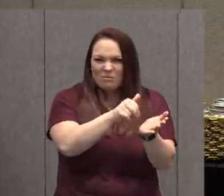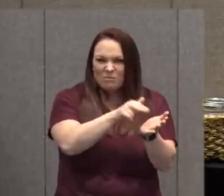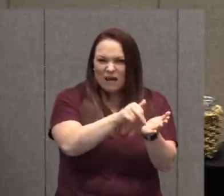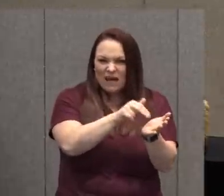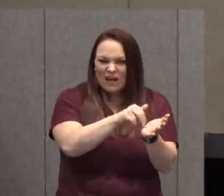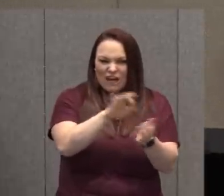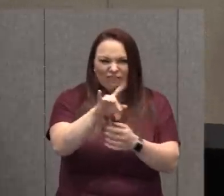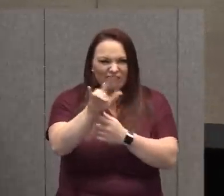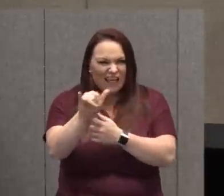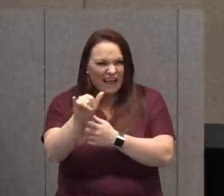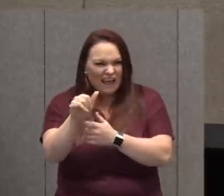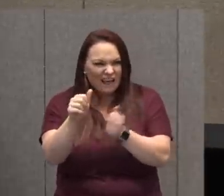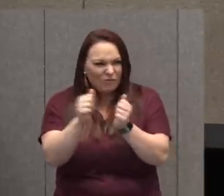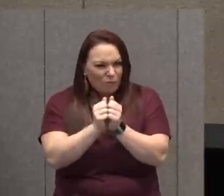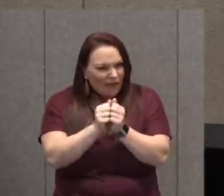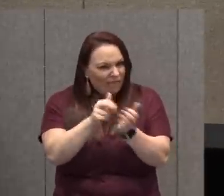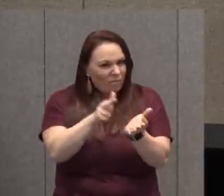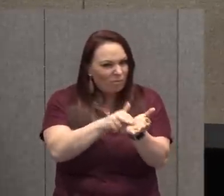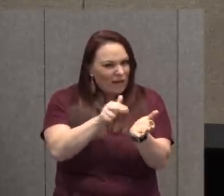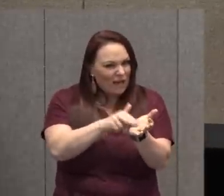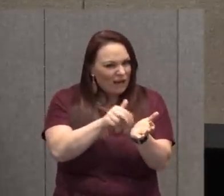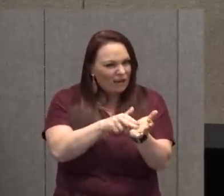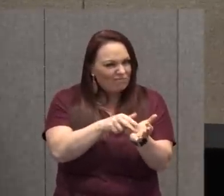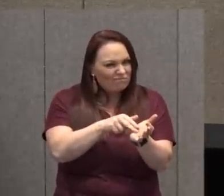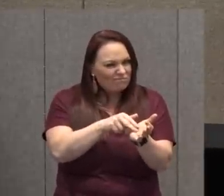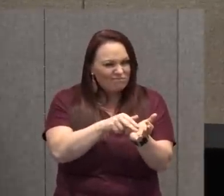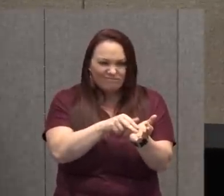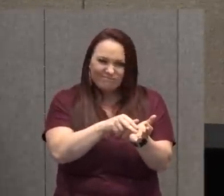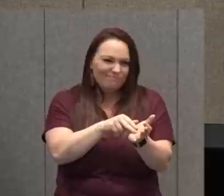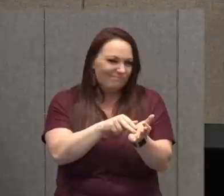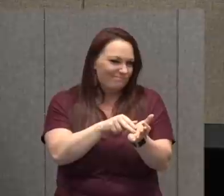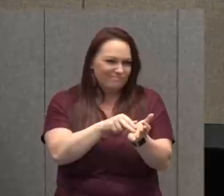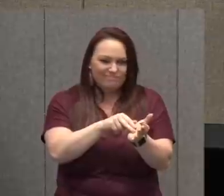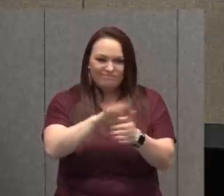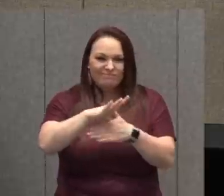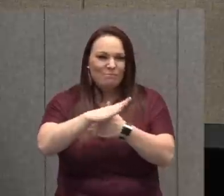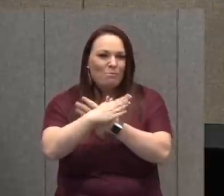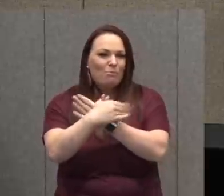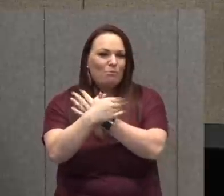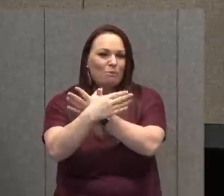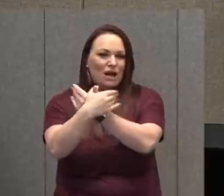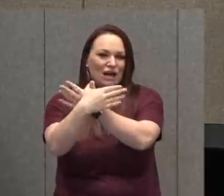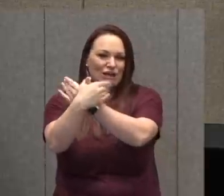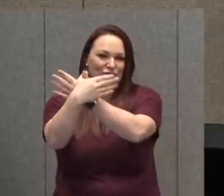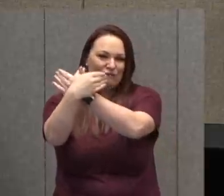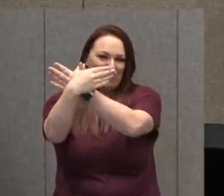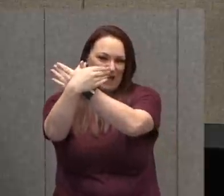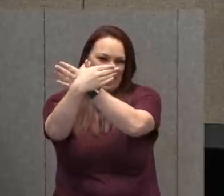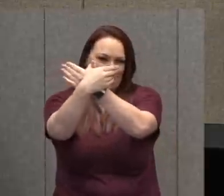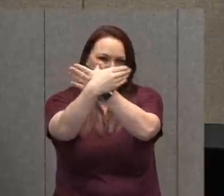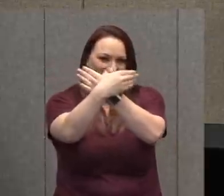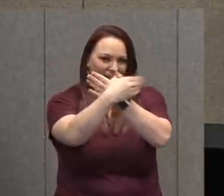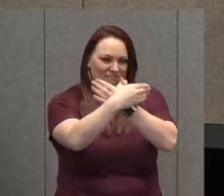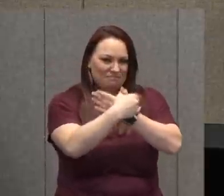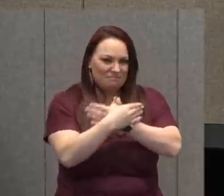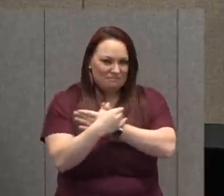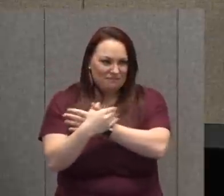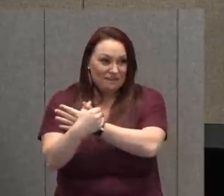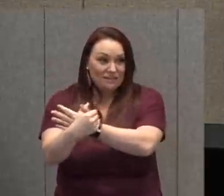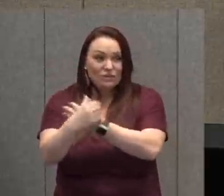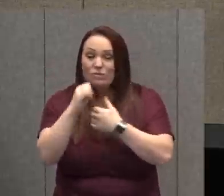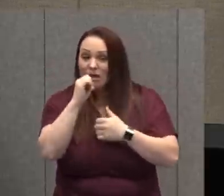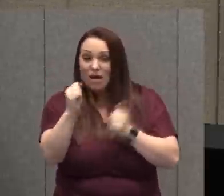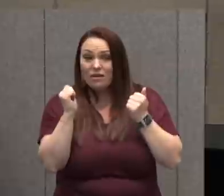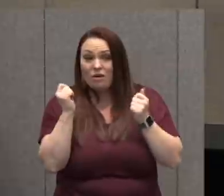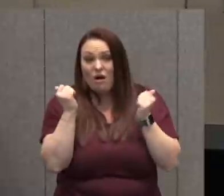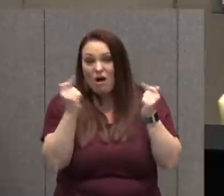a fly with butter on it? So not all of compound words tell us what it is. They doesn't always give us a